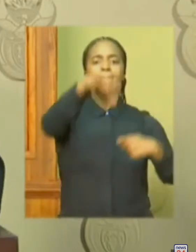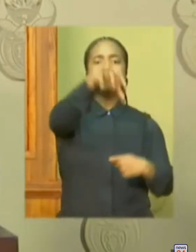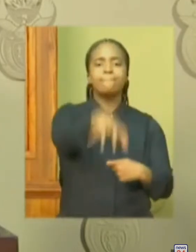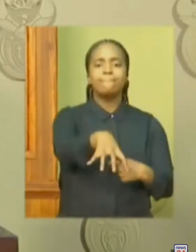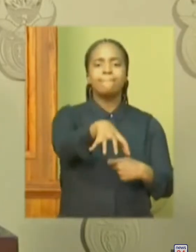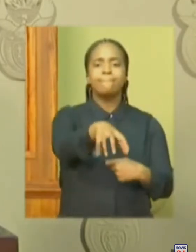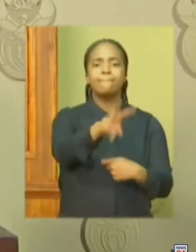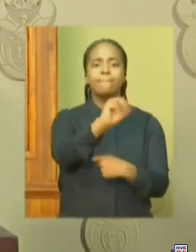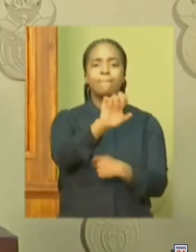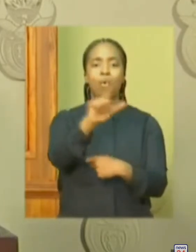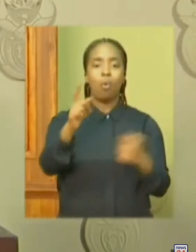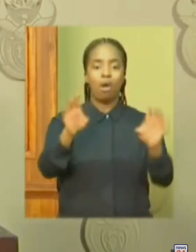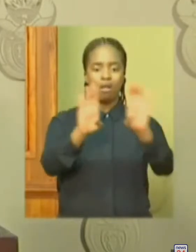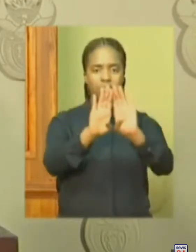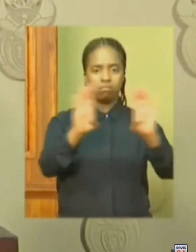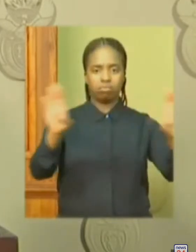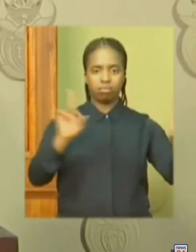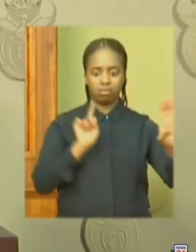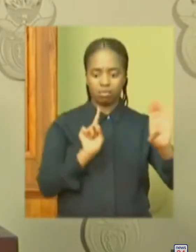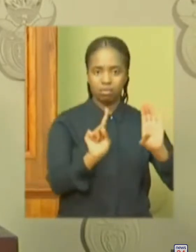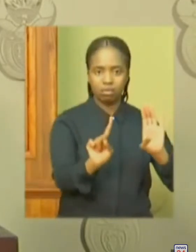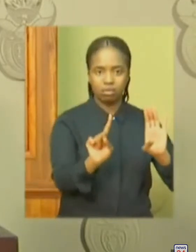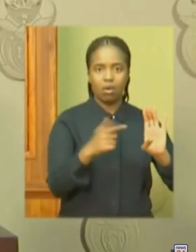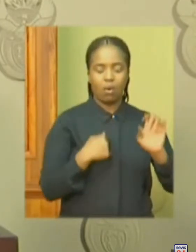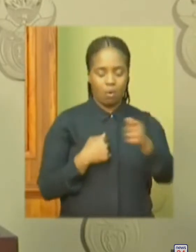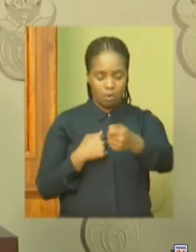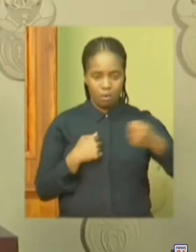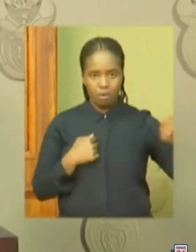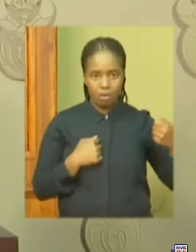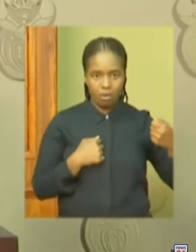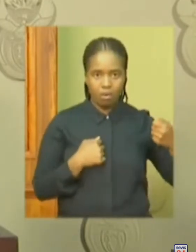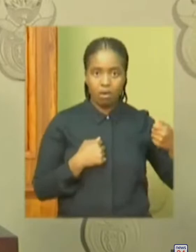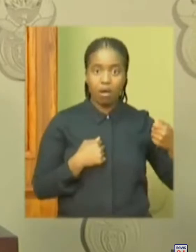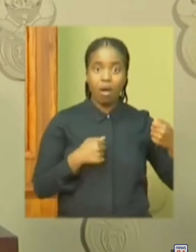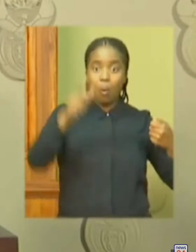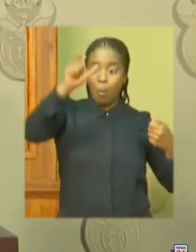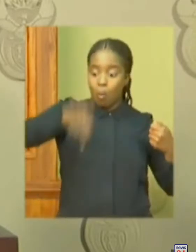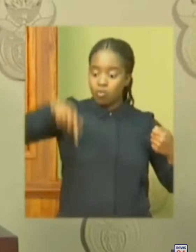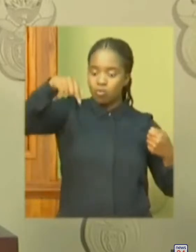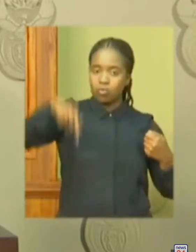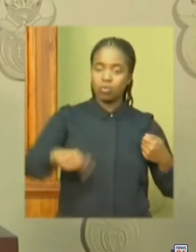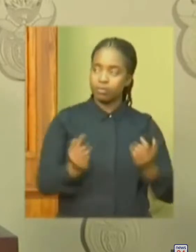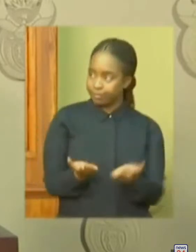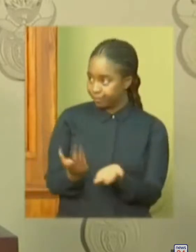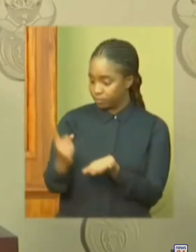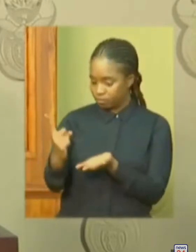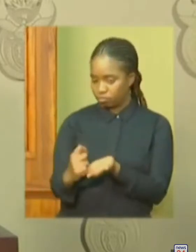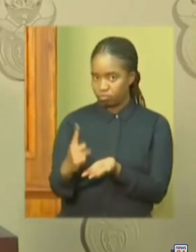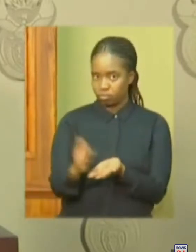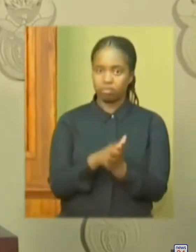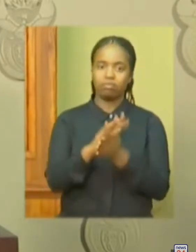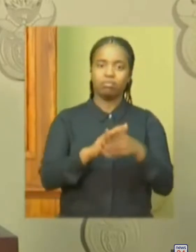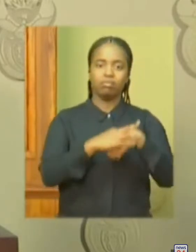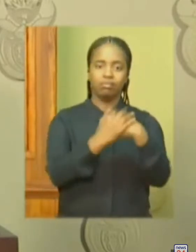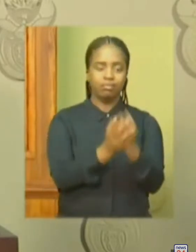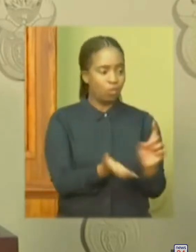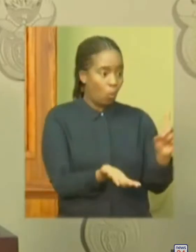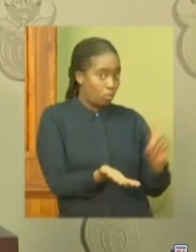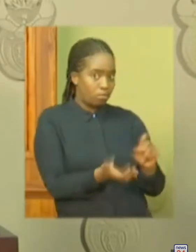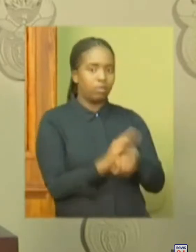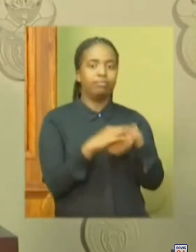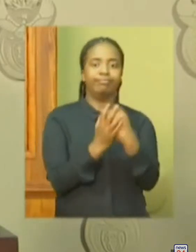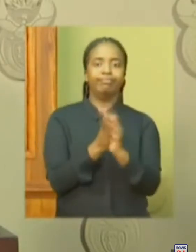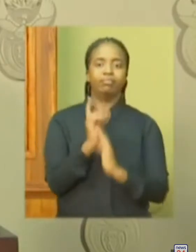expect that at the door they will give you a sanitizer. They'll be sanitizing so that you can clean your